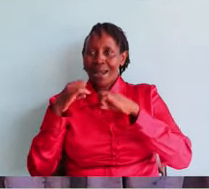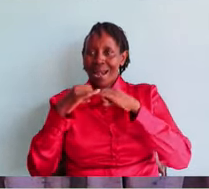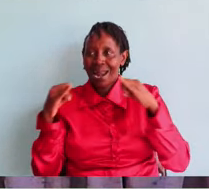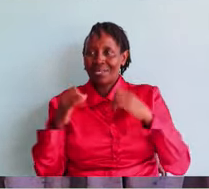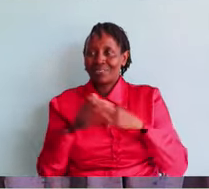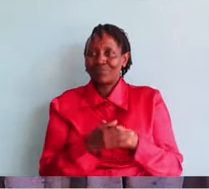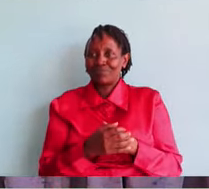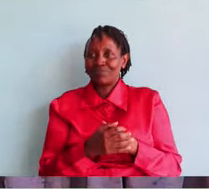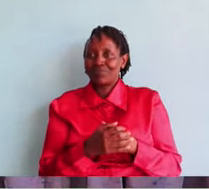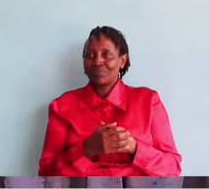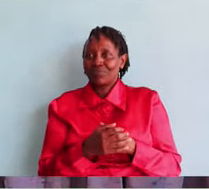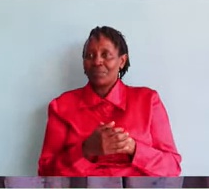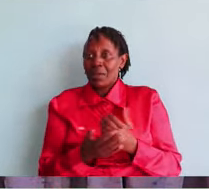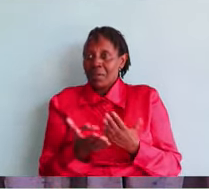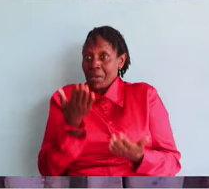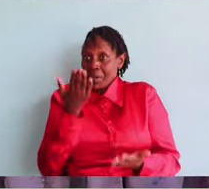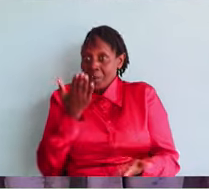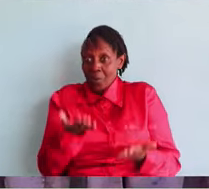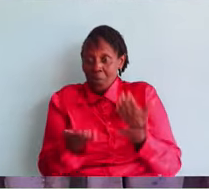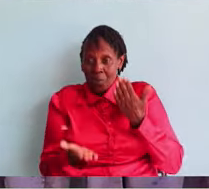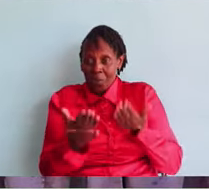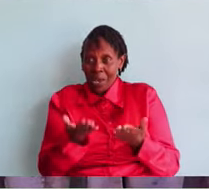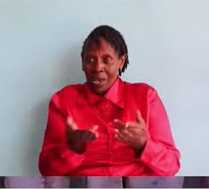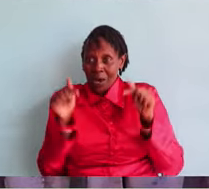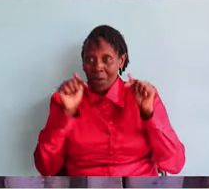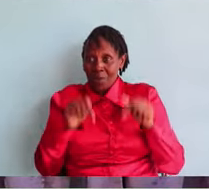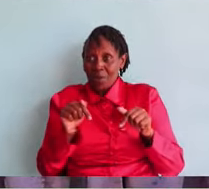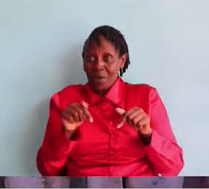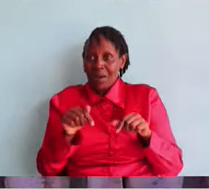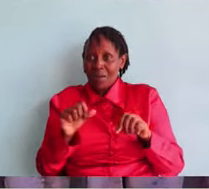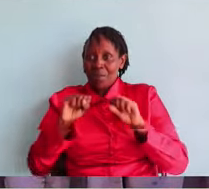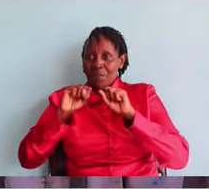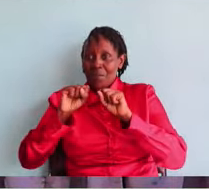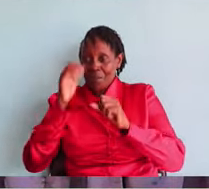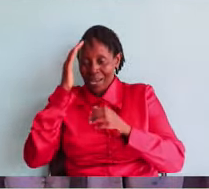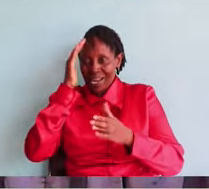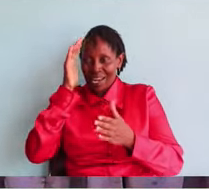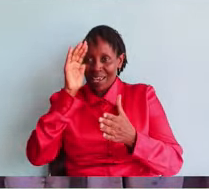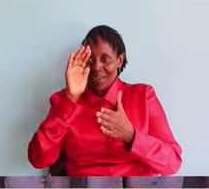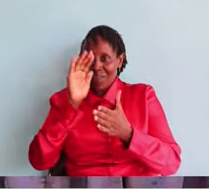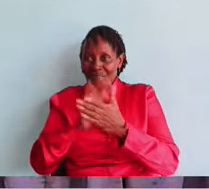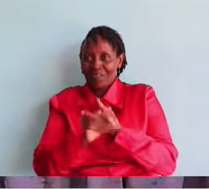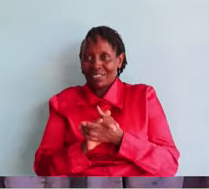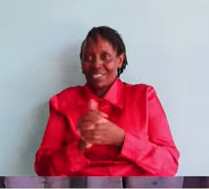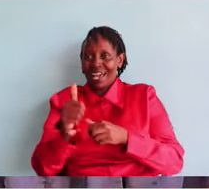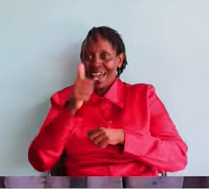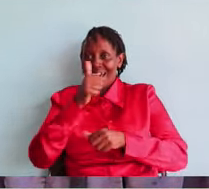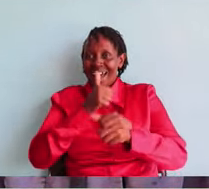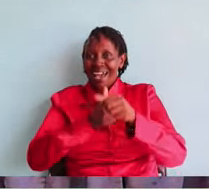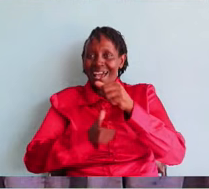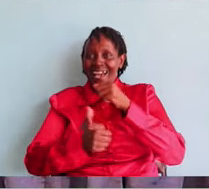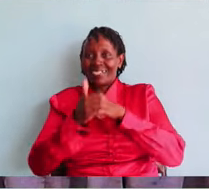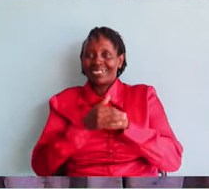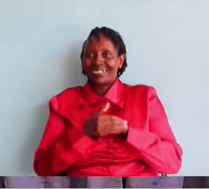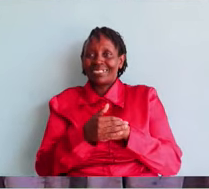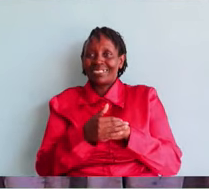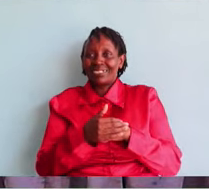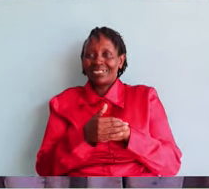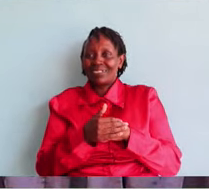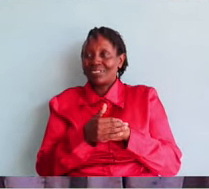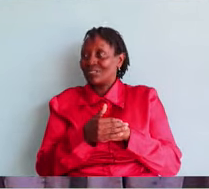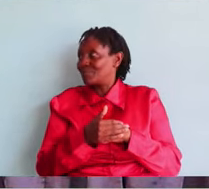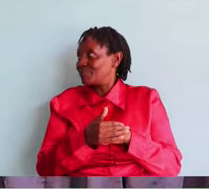like. And I would compare to this community of believers that is described in Acts 2, verse 42 to 47.